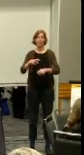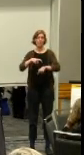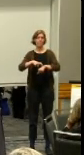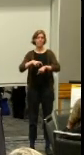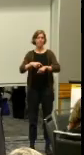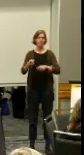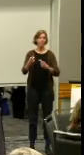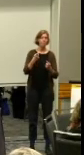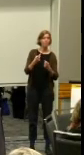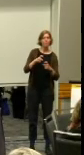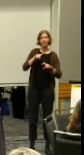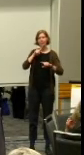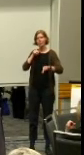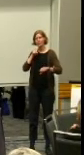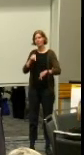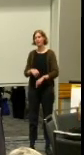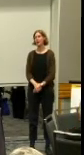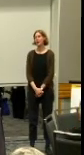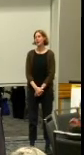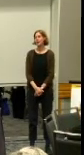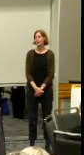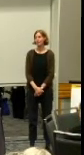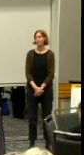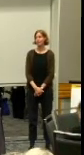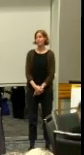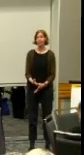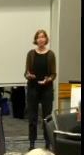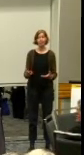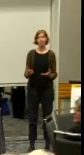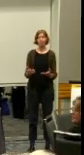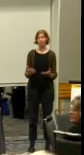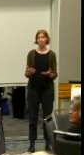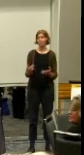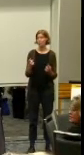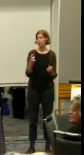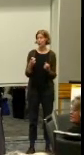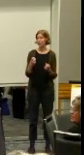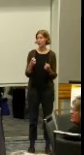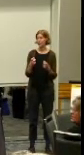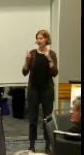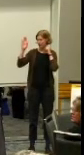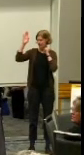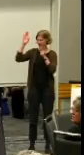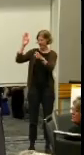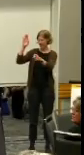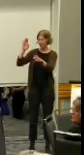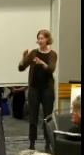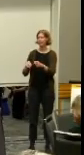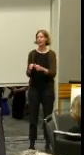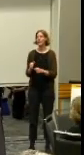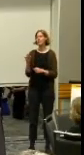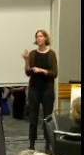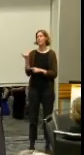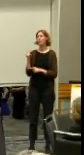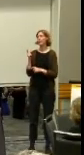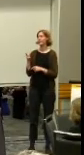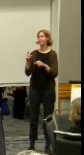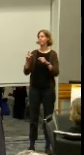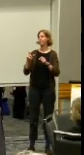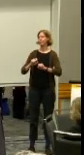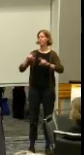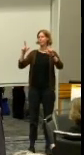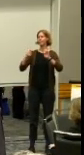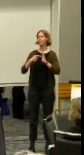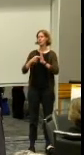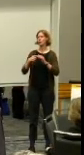y'all have any questions, or if you don't, I have some in my back pocket, but yeah. So earlier you posted a slide that had